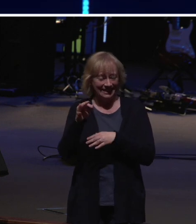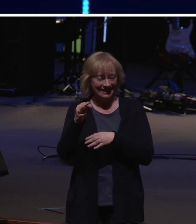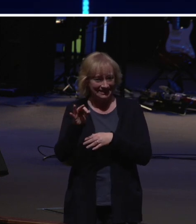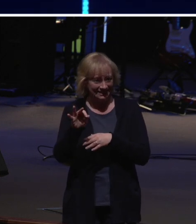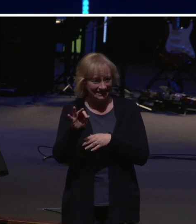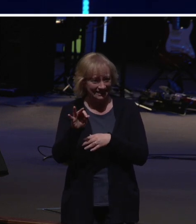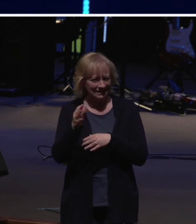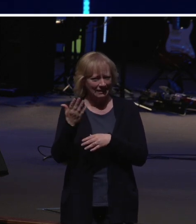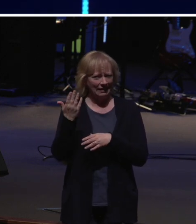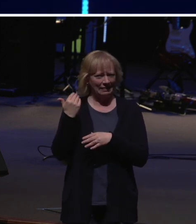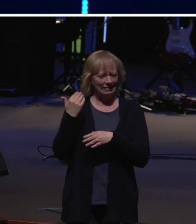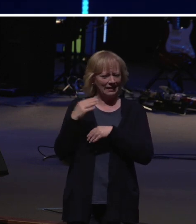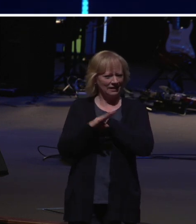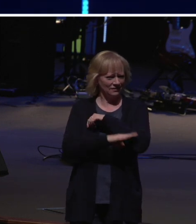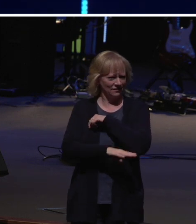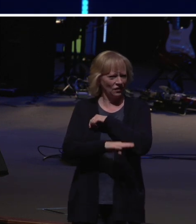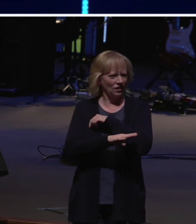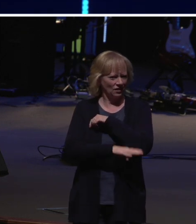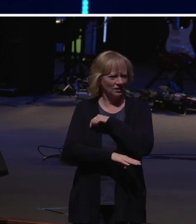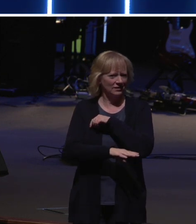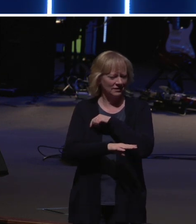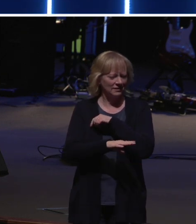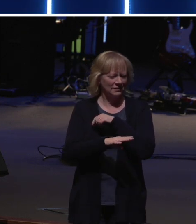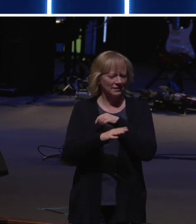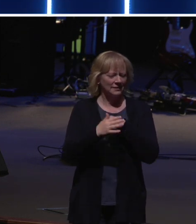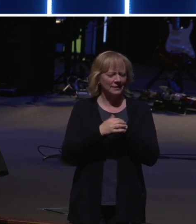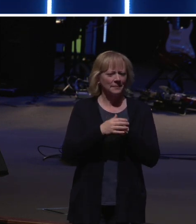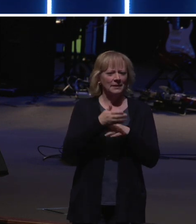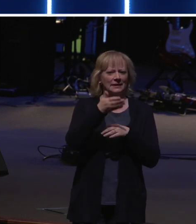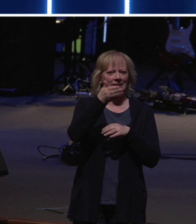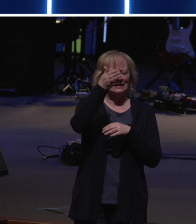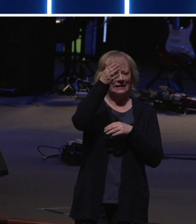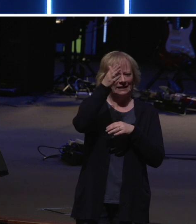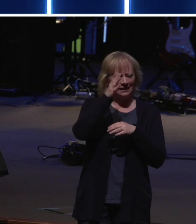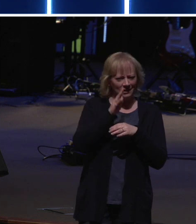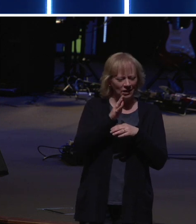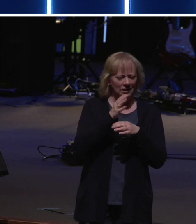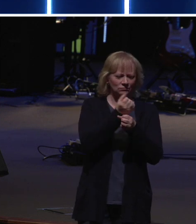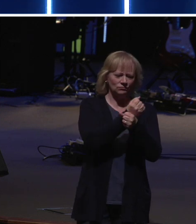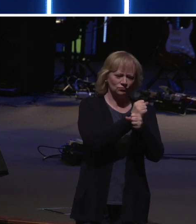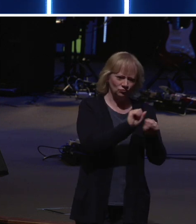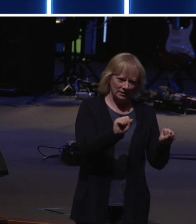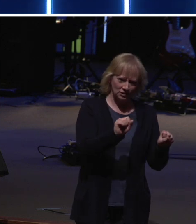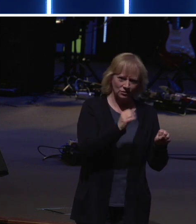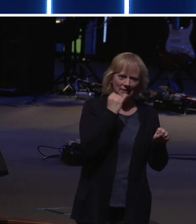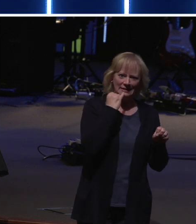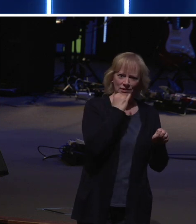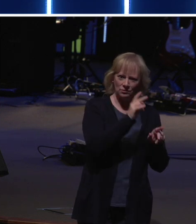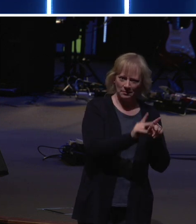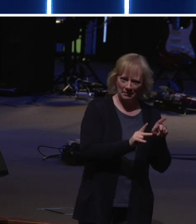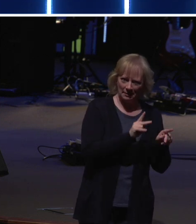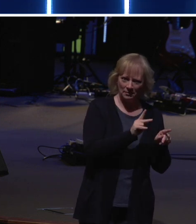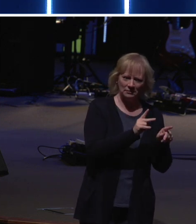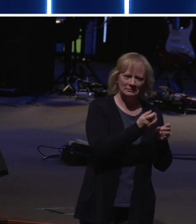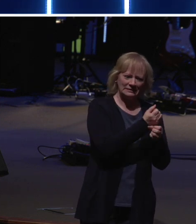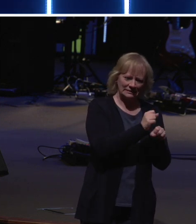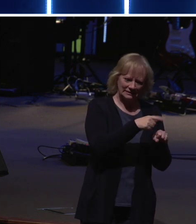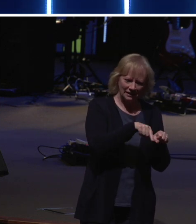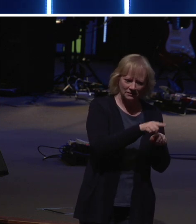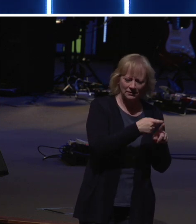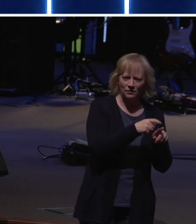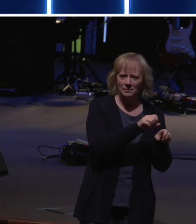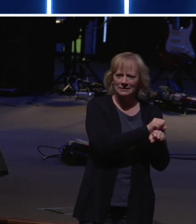in the late fall of last year. And God had dramatically rescued the Israelites from slavery in Egypt.